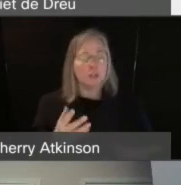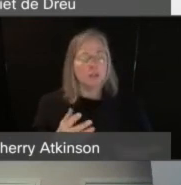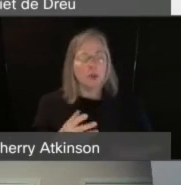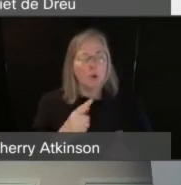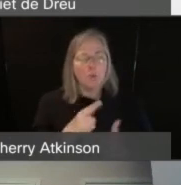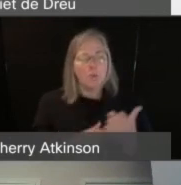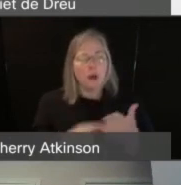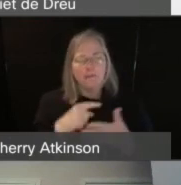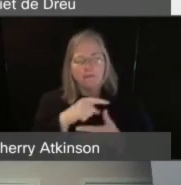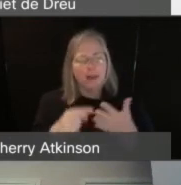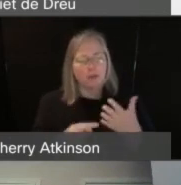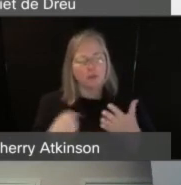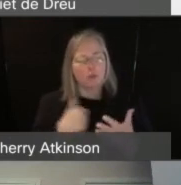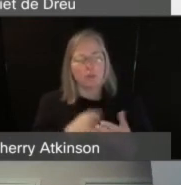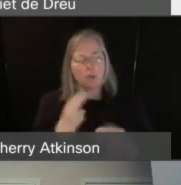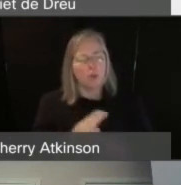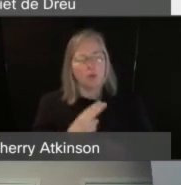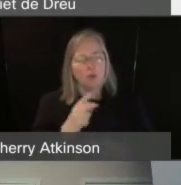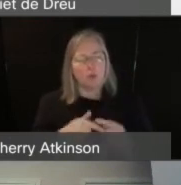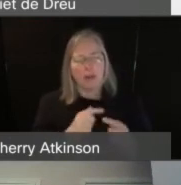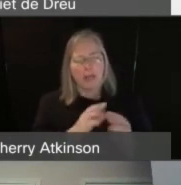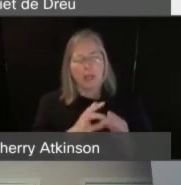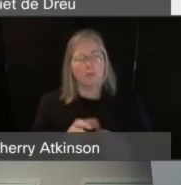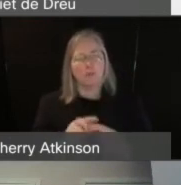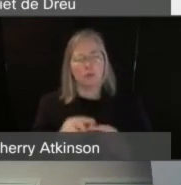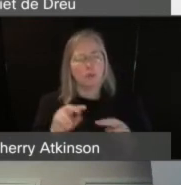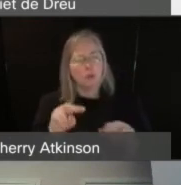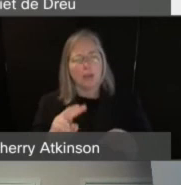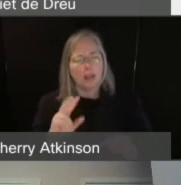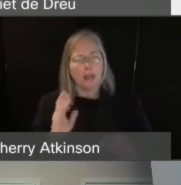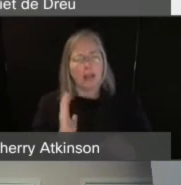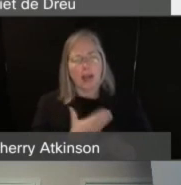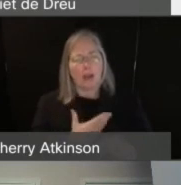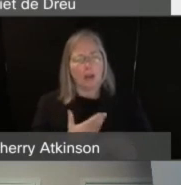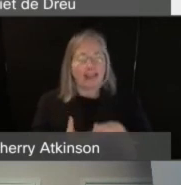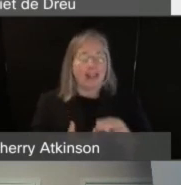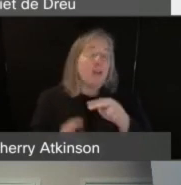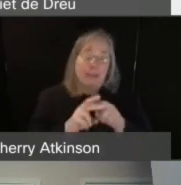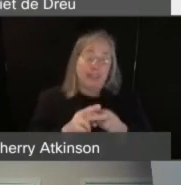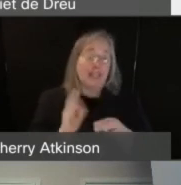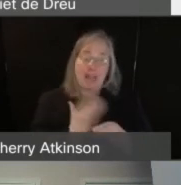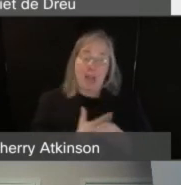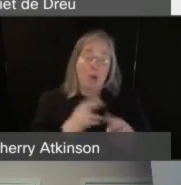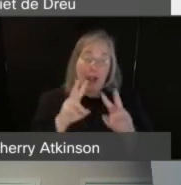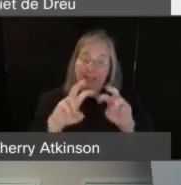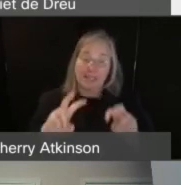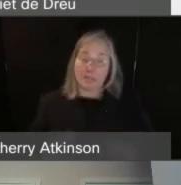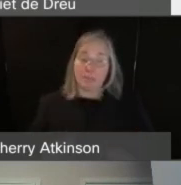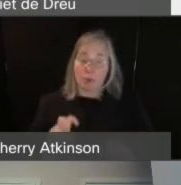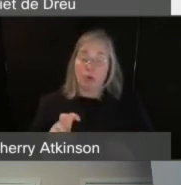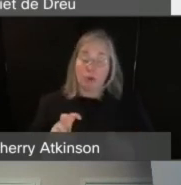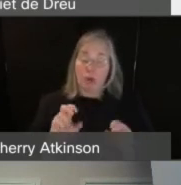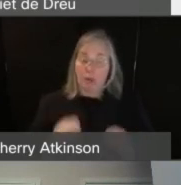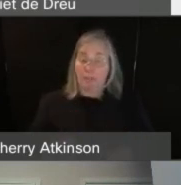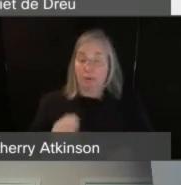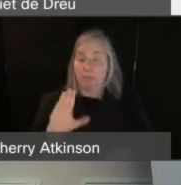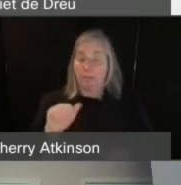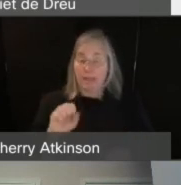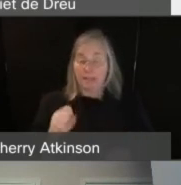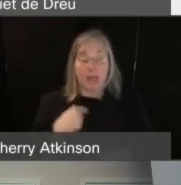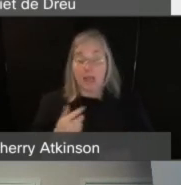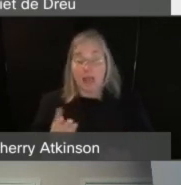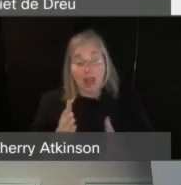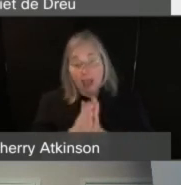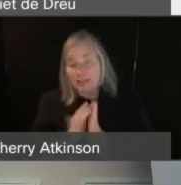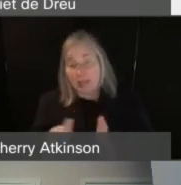it comes to looking at our increase in our assessable base? And I pose that question because we're looking at